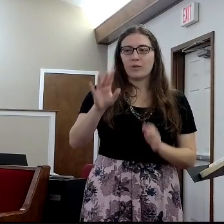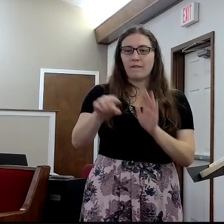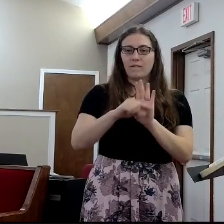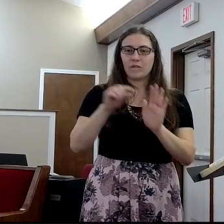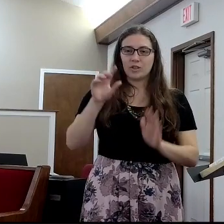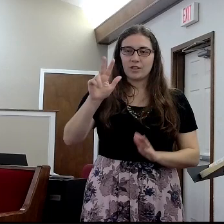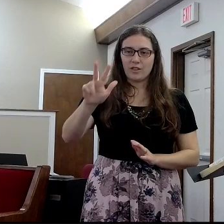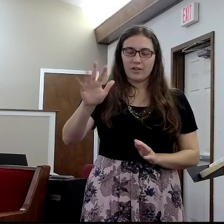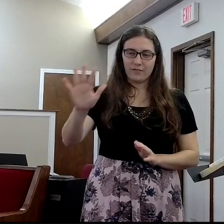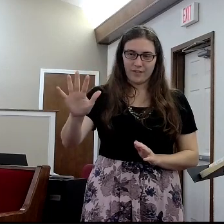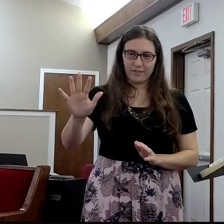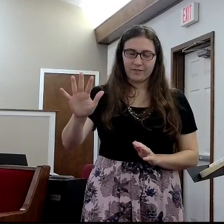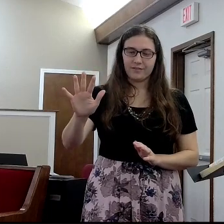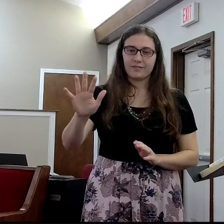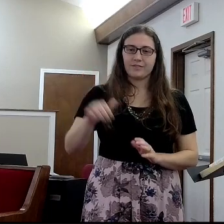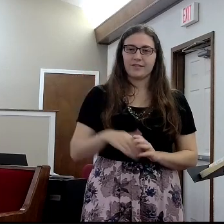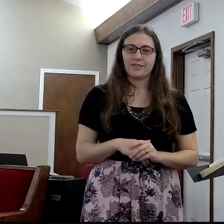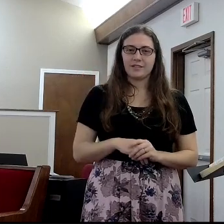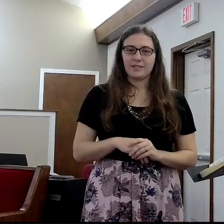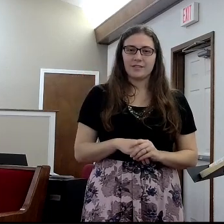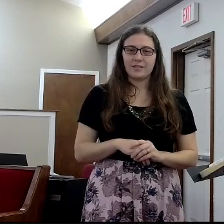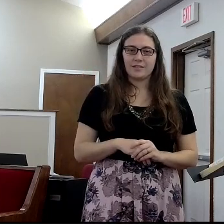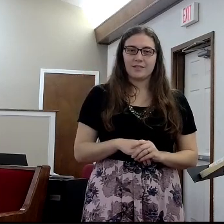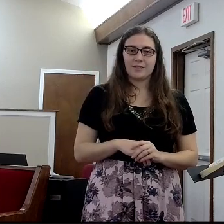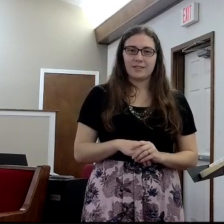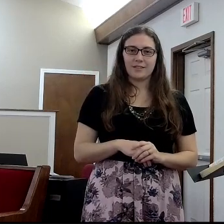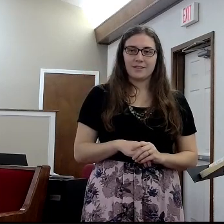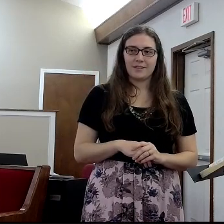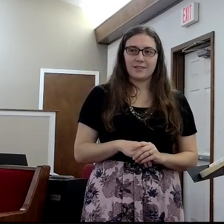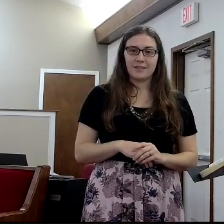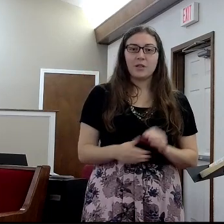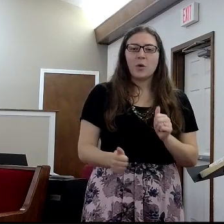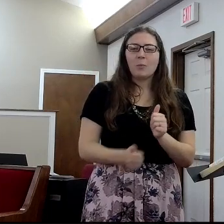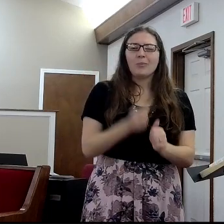So Mark 4, verse number 35.